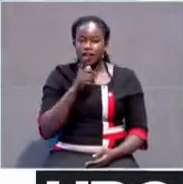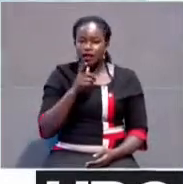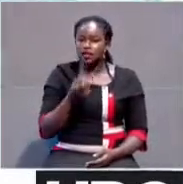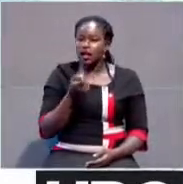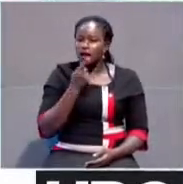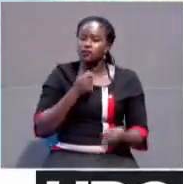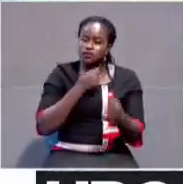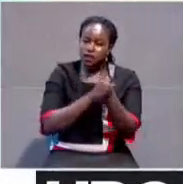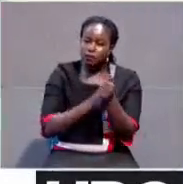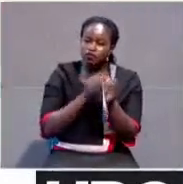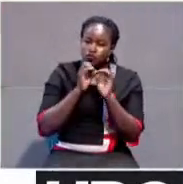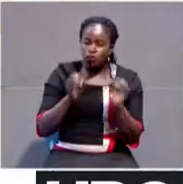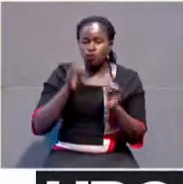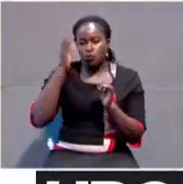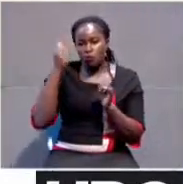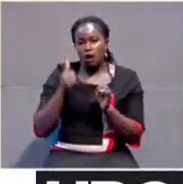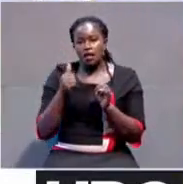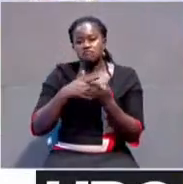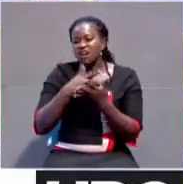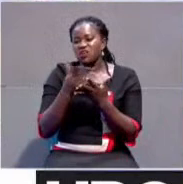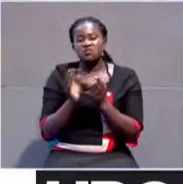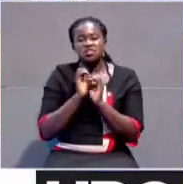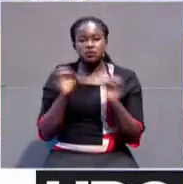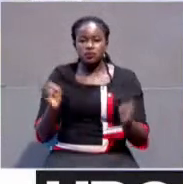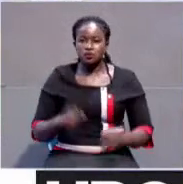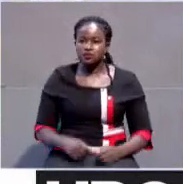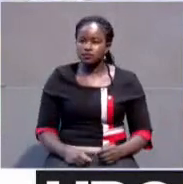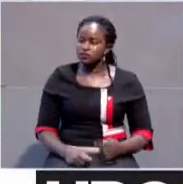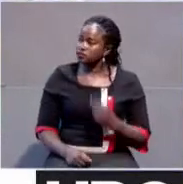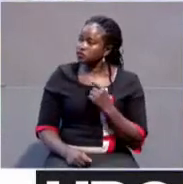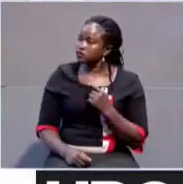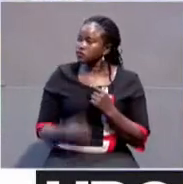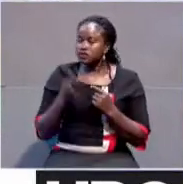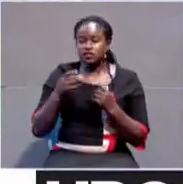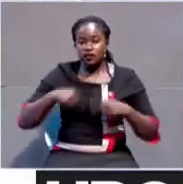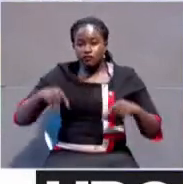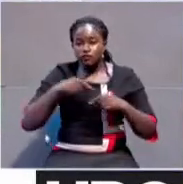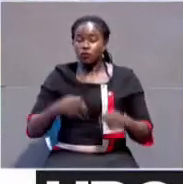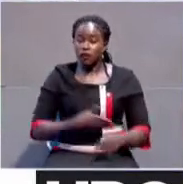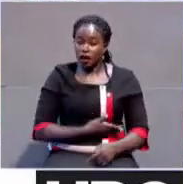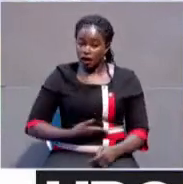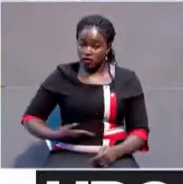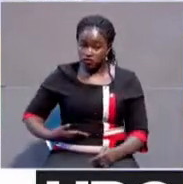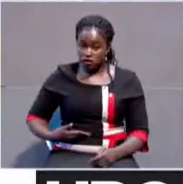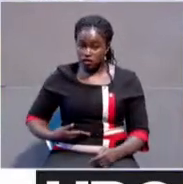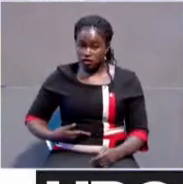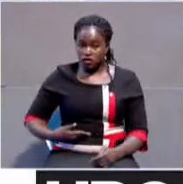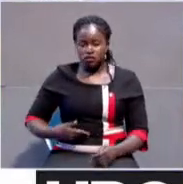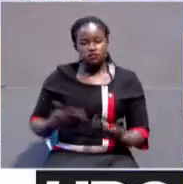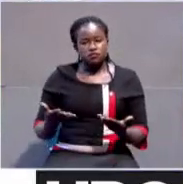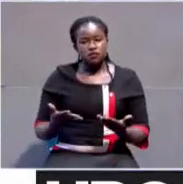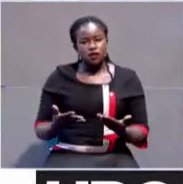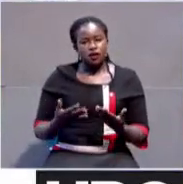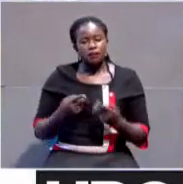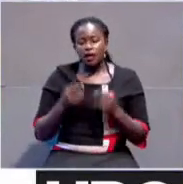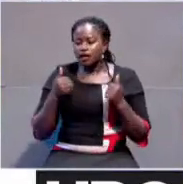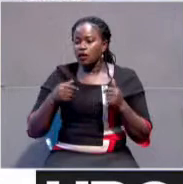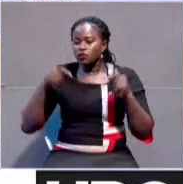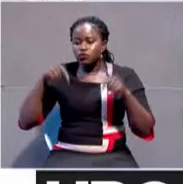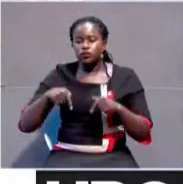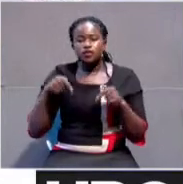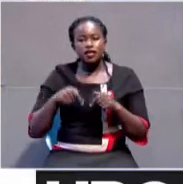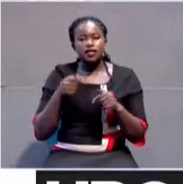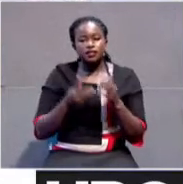been funded because of not being a priority. This team were very angry in Parliament today, this morning, saying that no, we